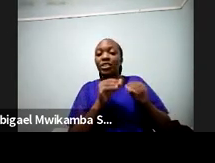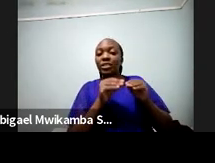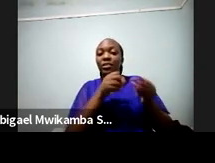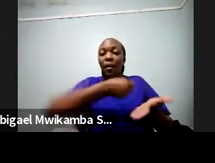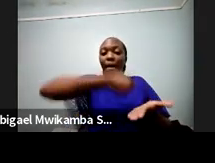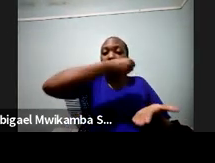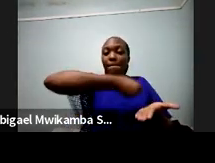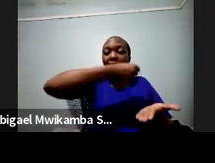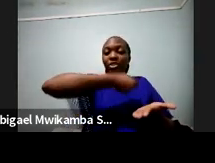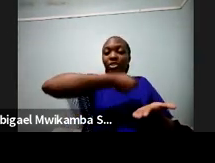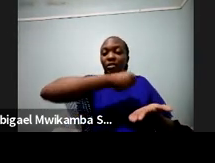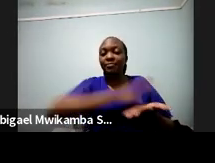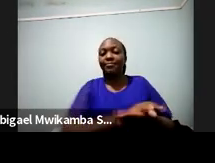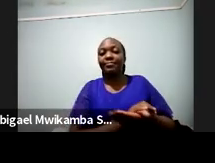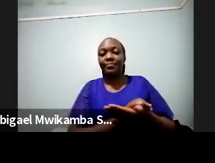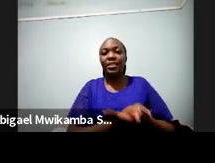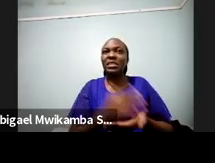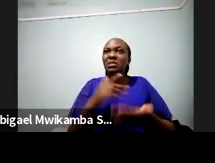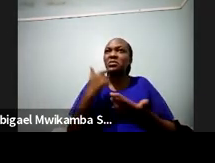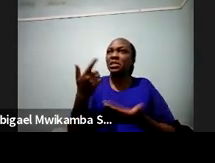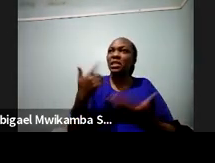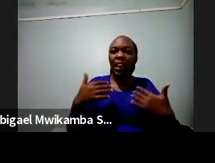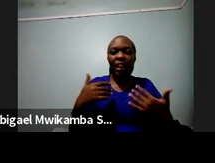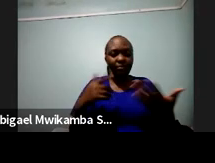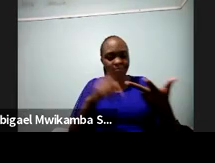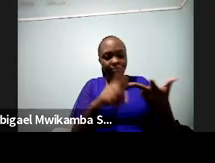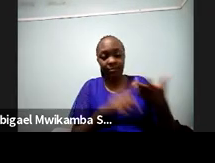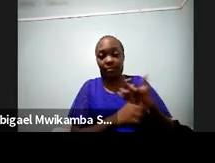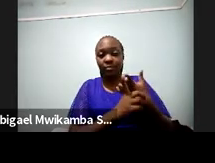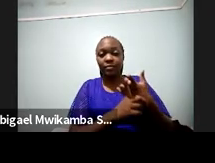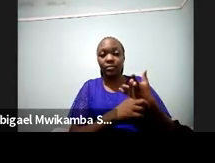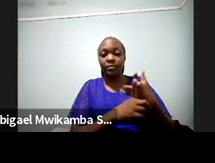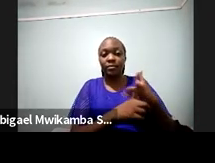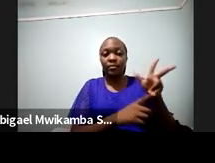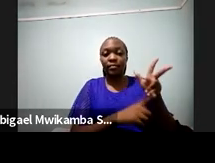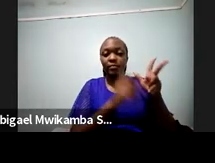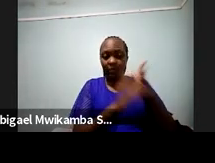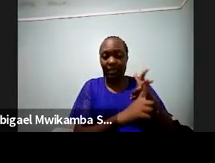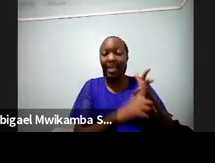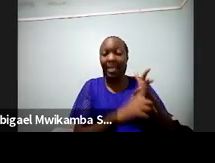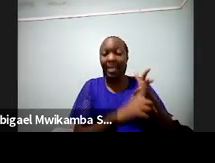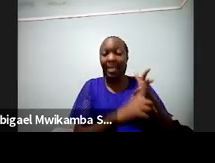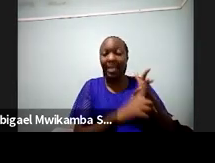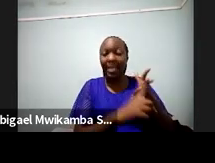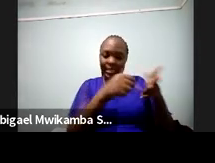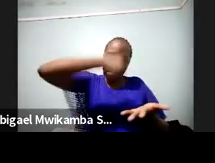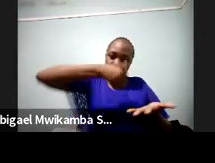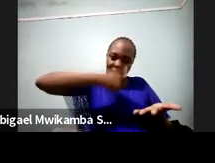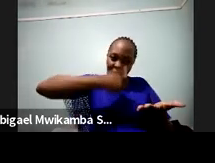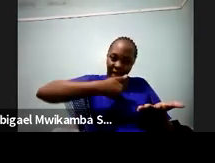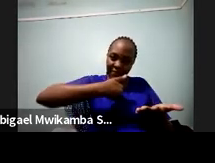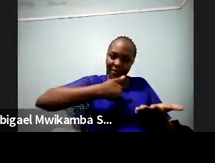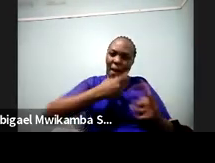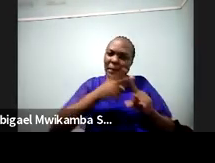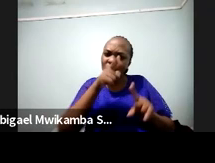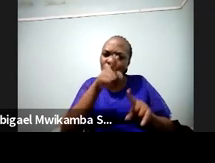me. Number two is tracking the spending. Yes, you have that budget, but are you tracking how you spend? Or do you just wake up in the